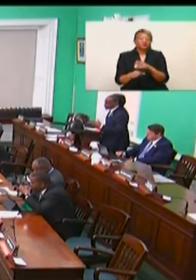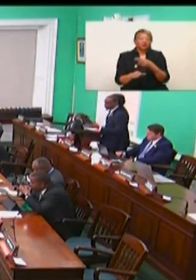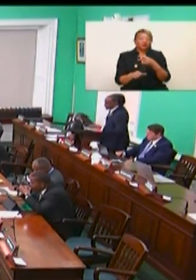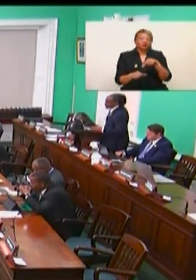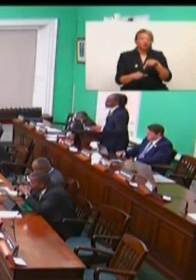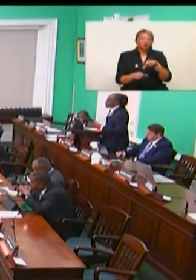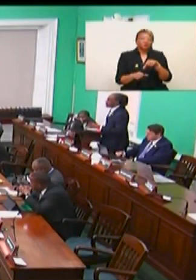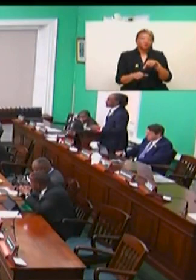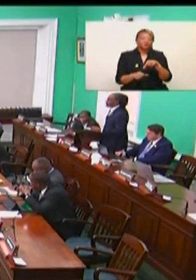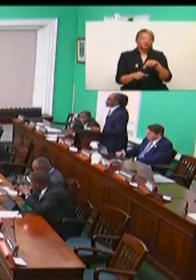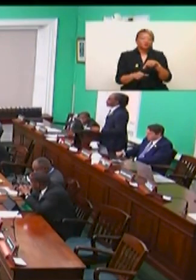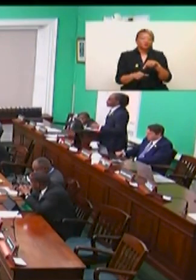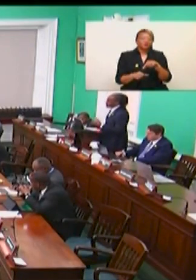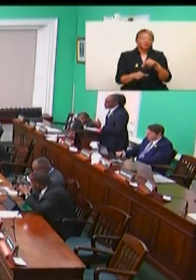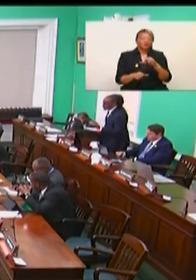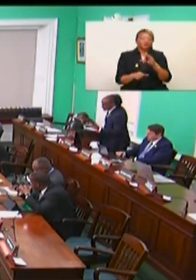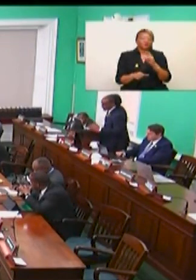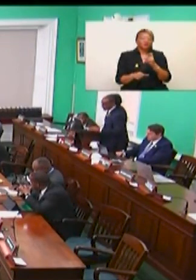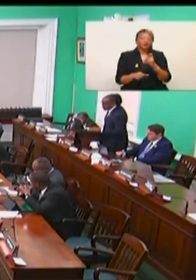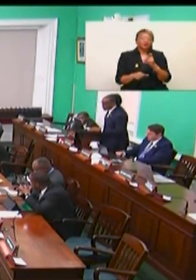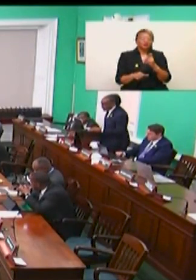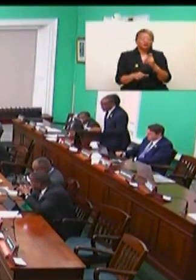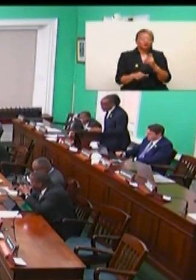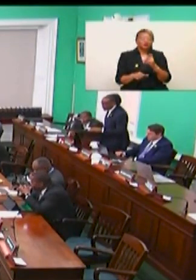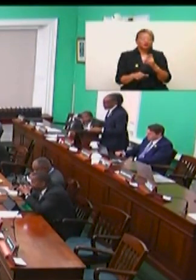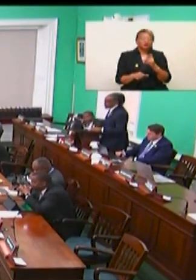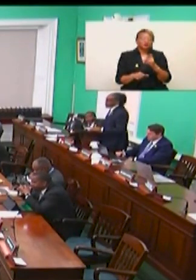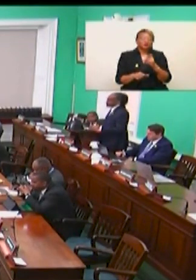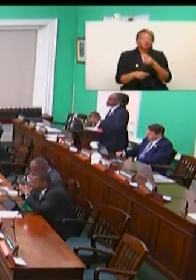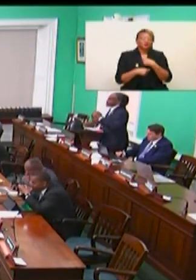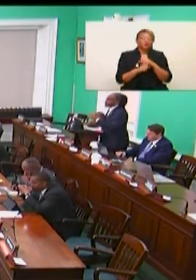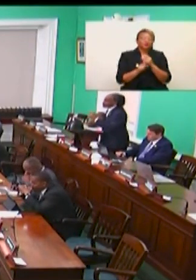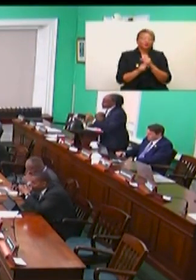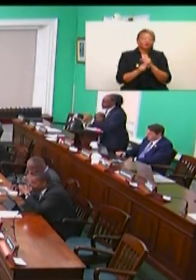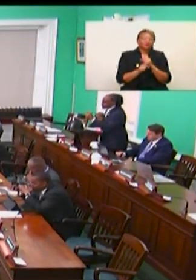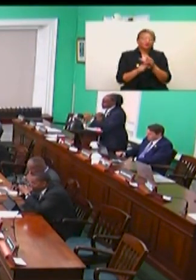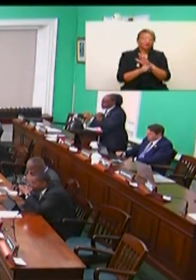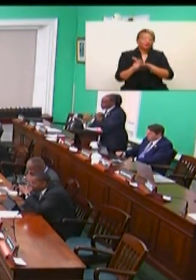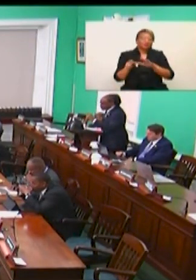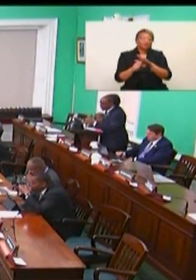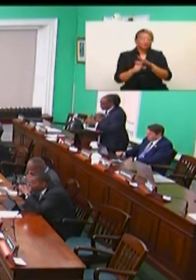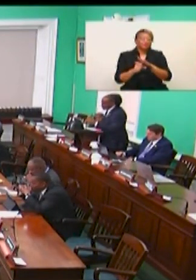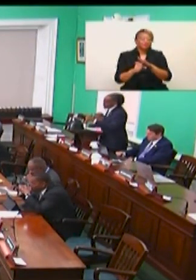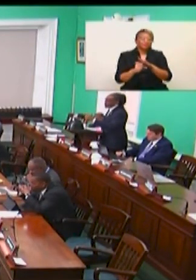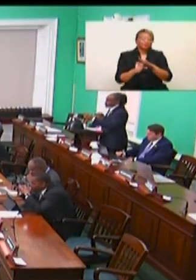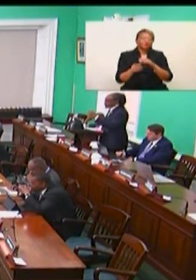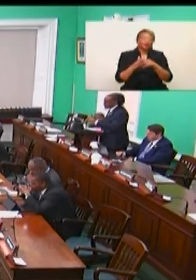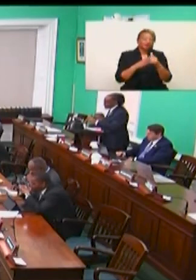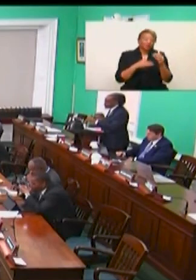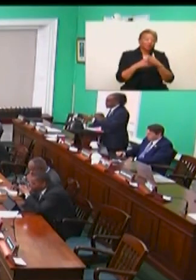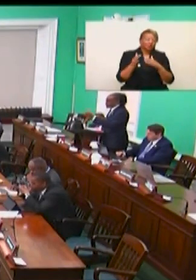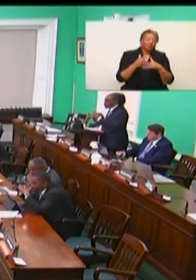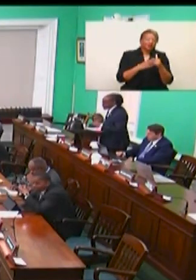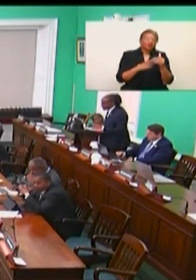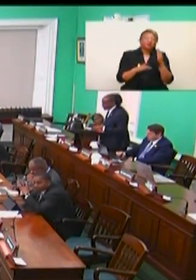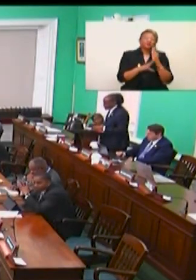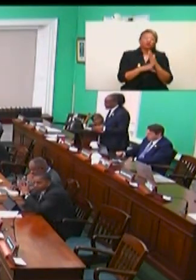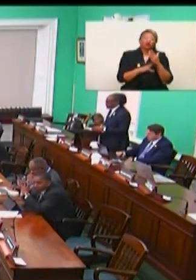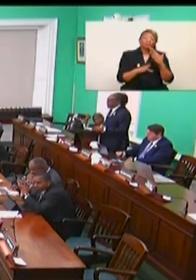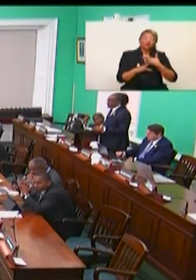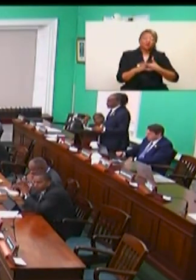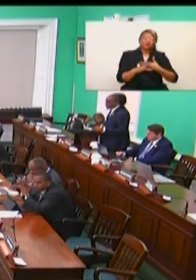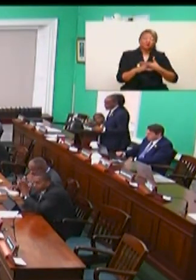being renovated to accommodate and make my constituents comfortable. But the headquarters doesn't stop me from being present in my